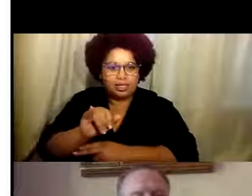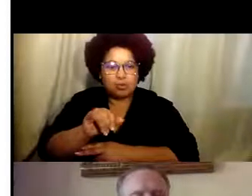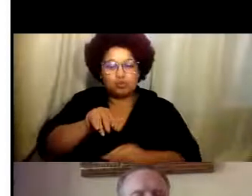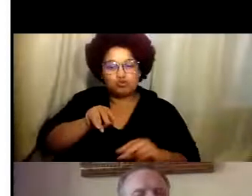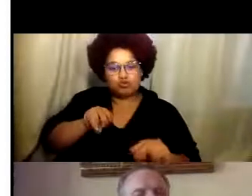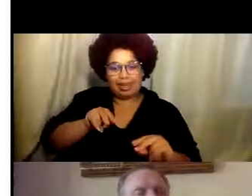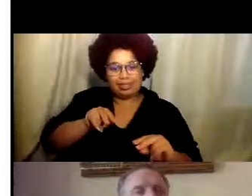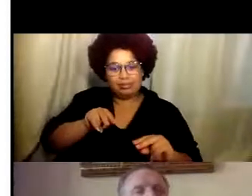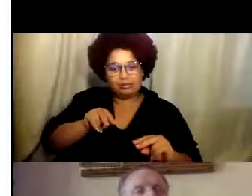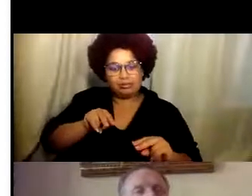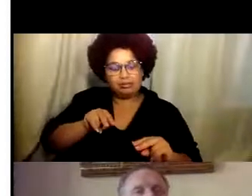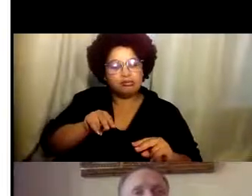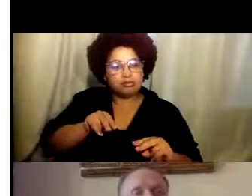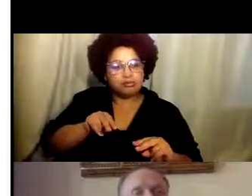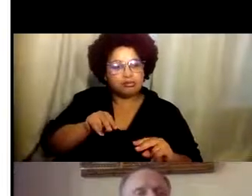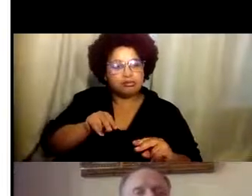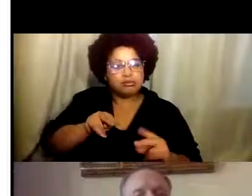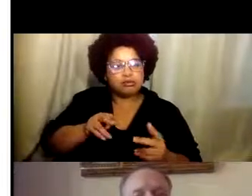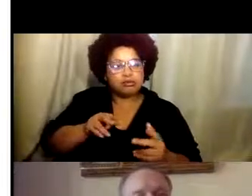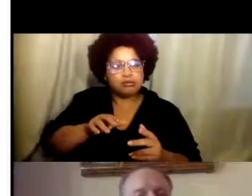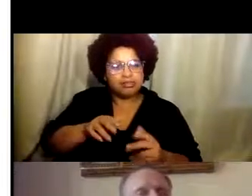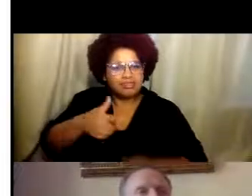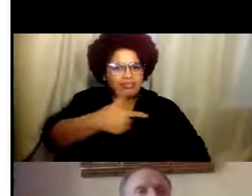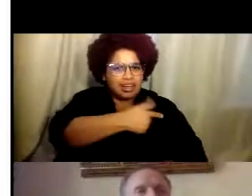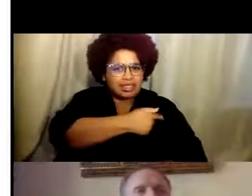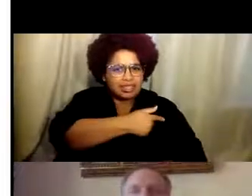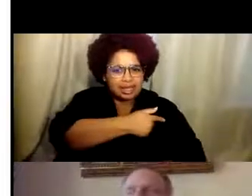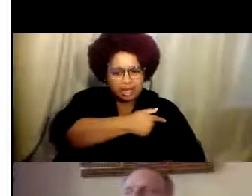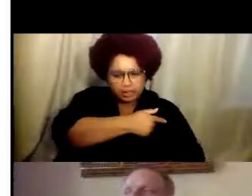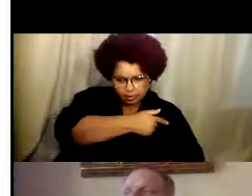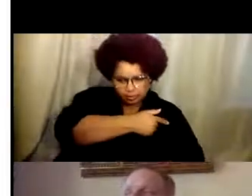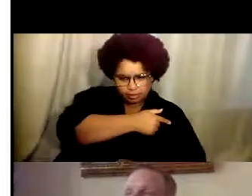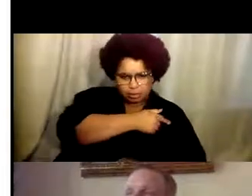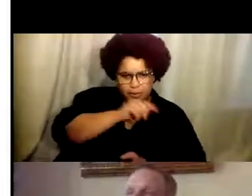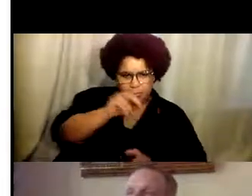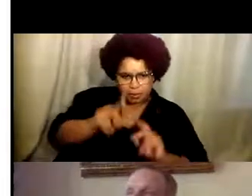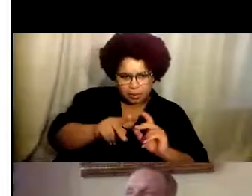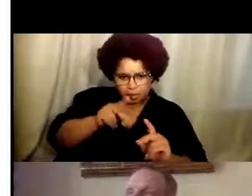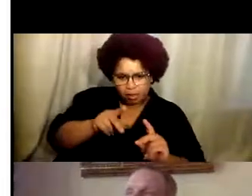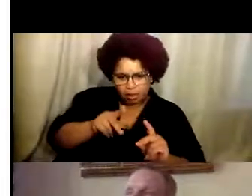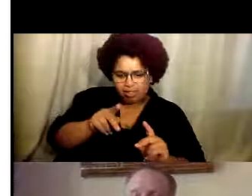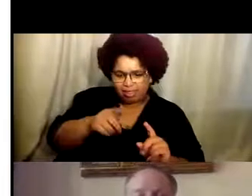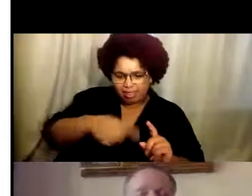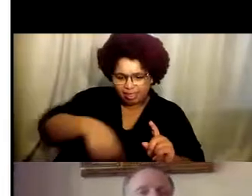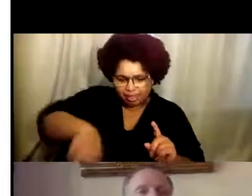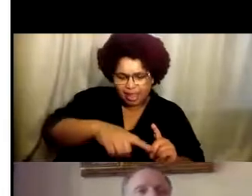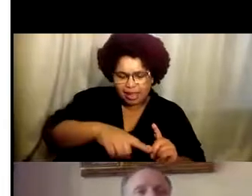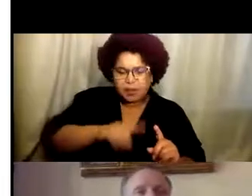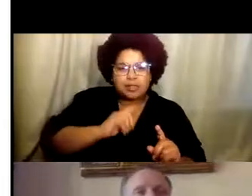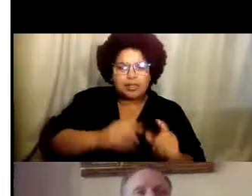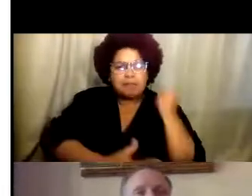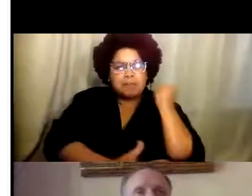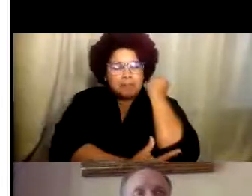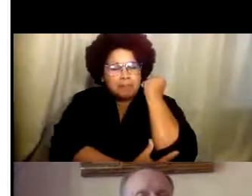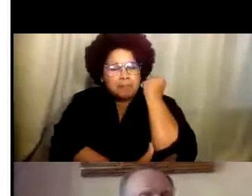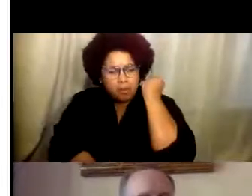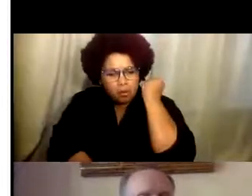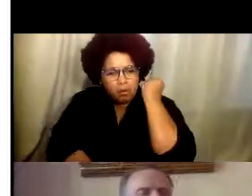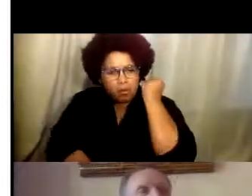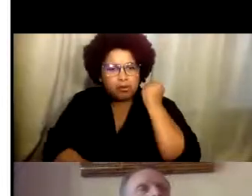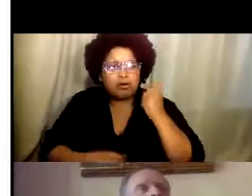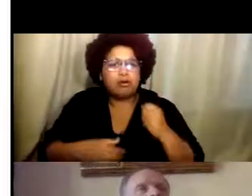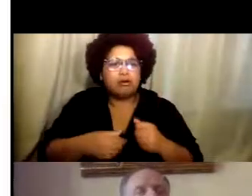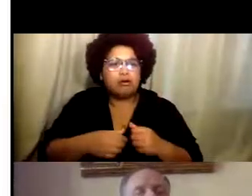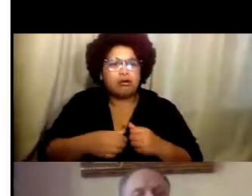tracking how we're doing vaccinating people who are in the most poor,